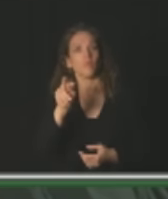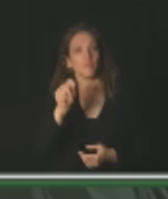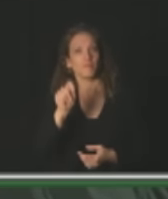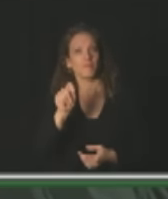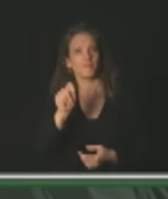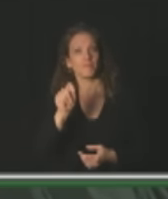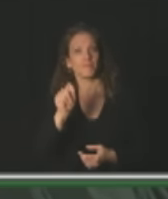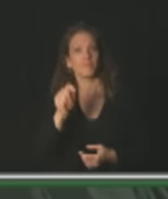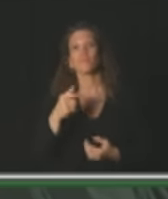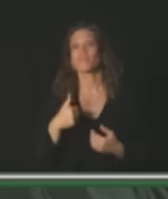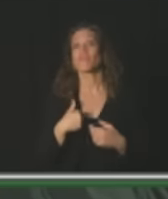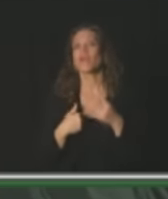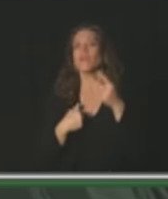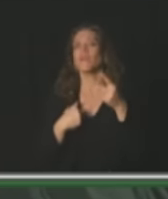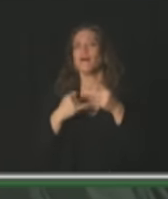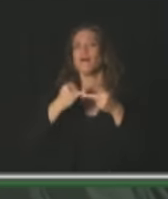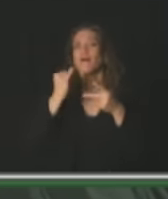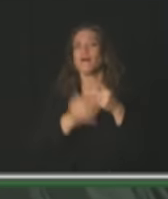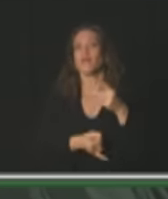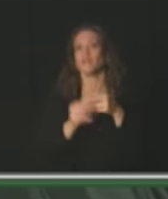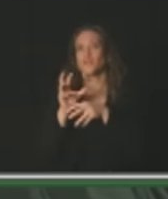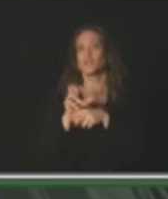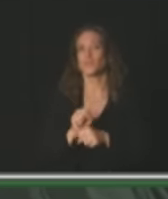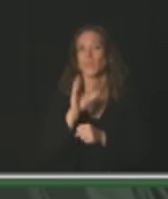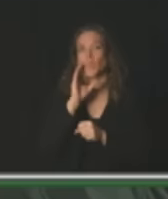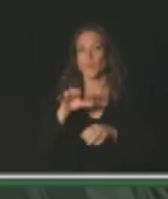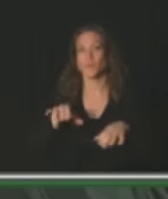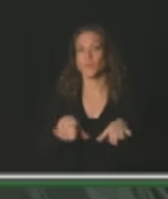are two final traditions that we need to undertake now.